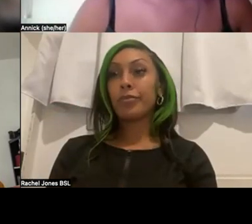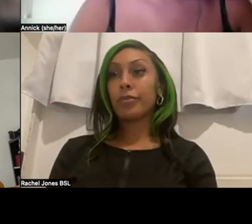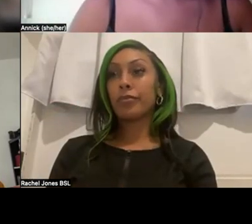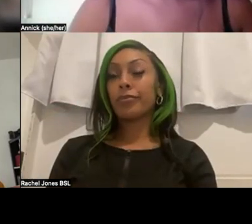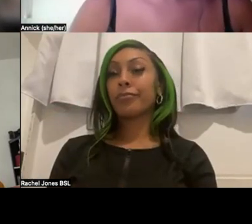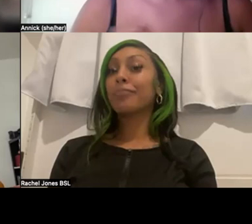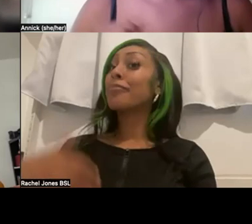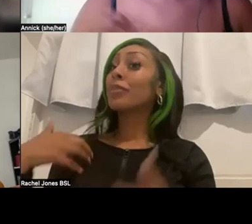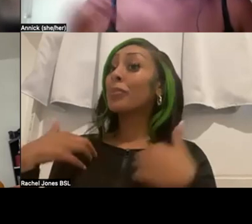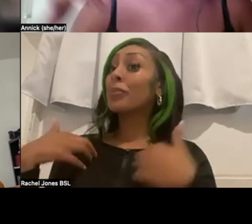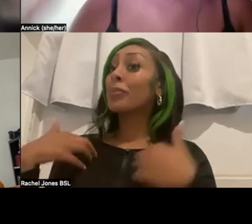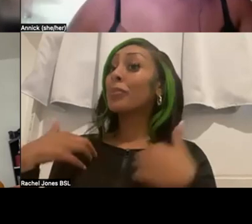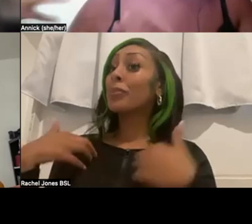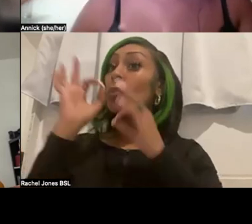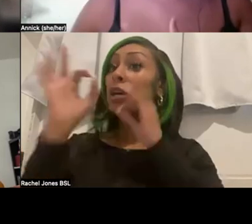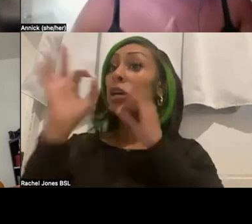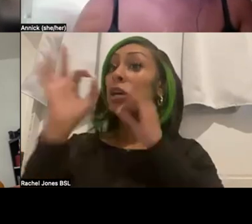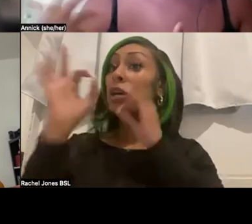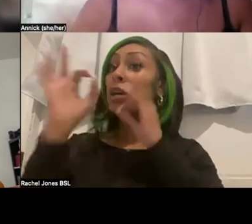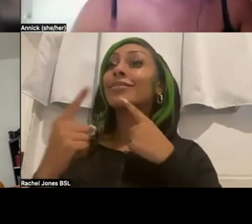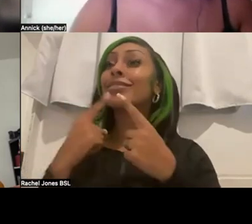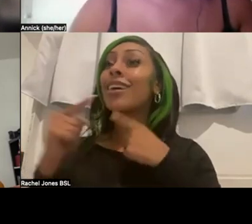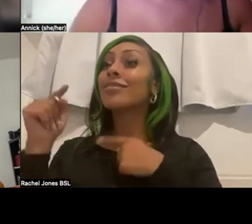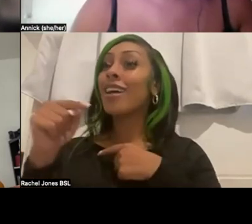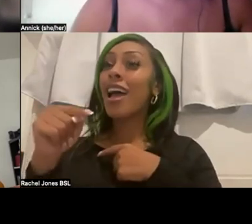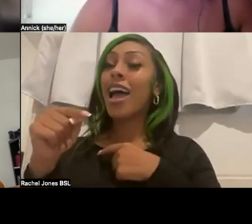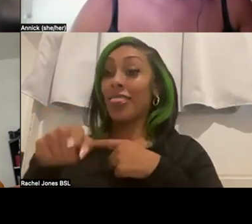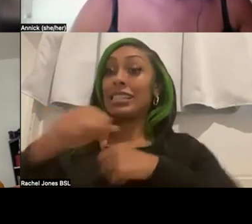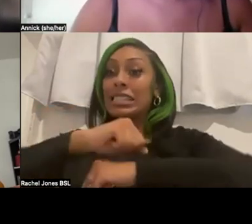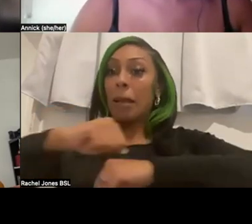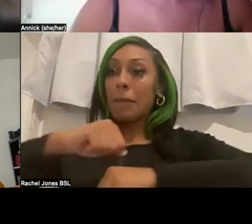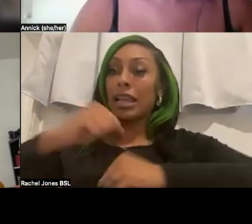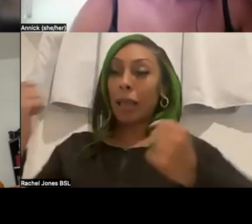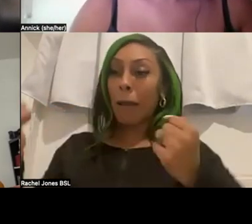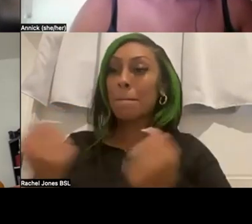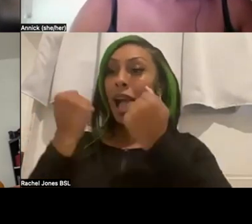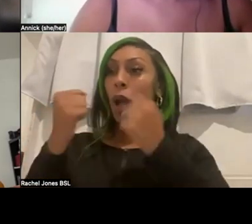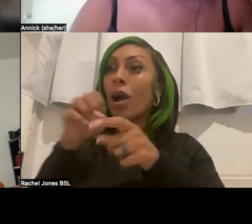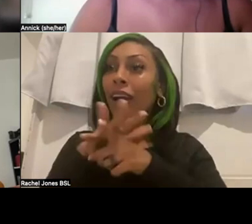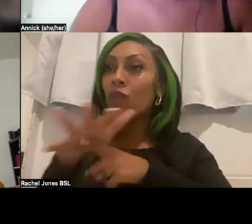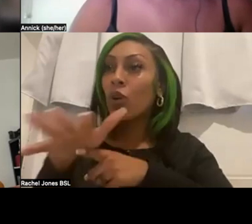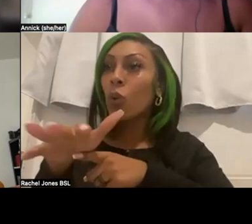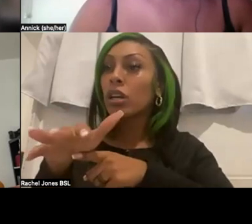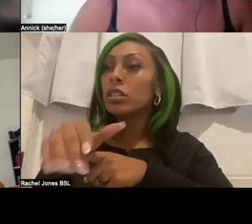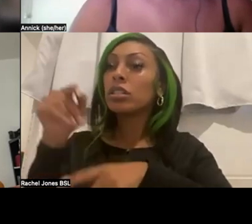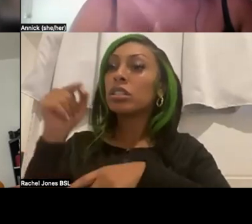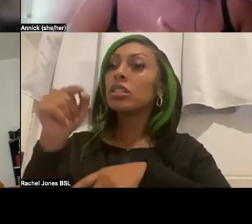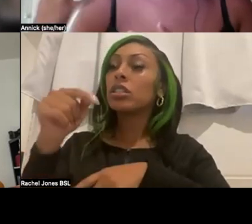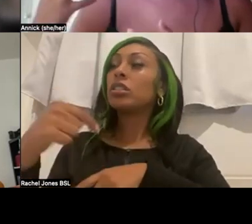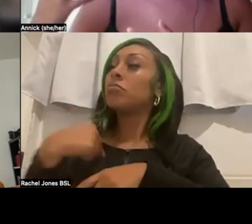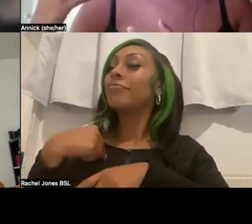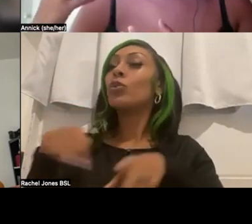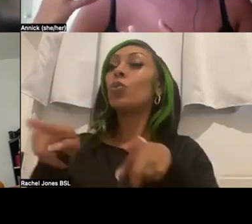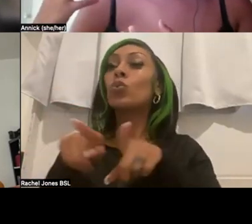of data is that with these spaces gaining power and influence, I also